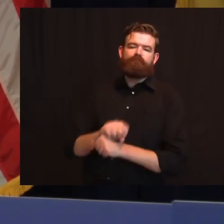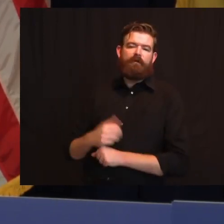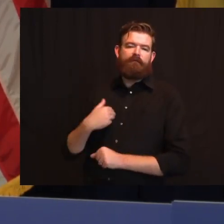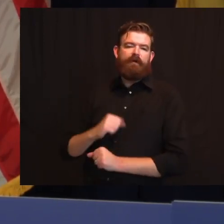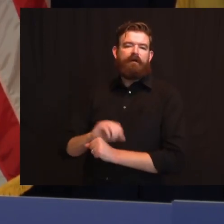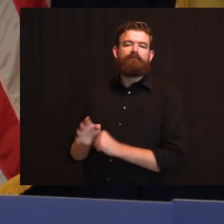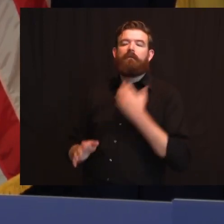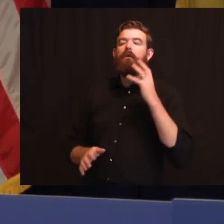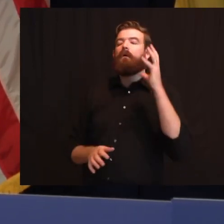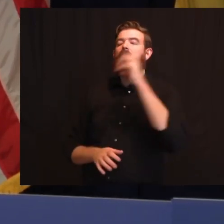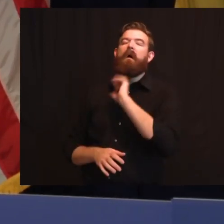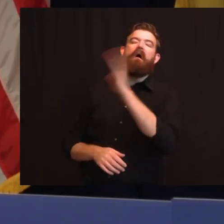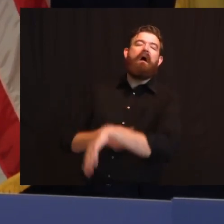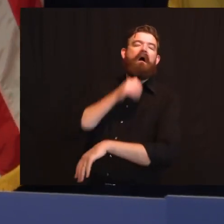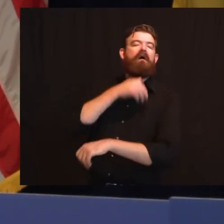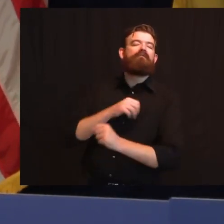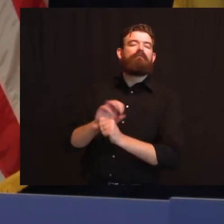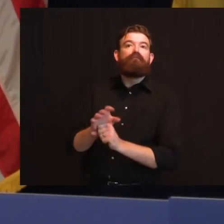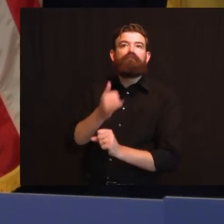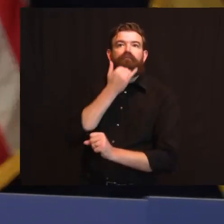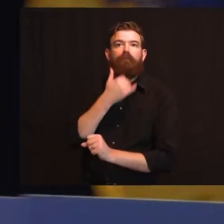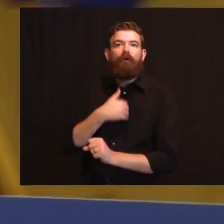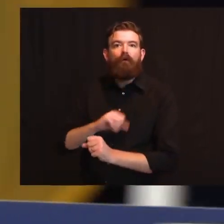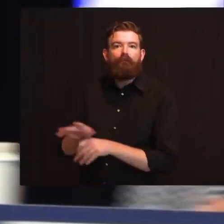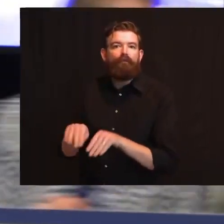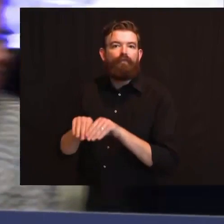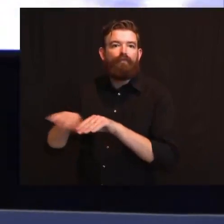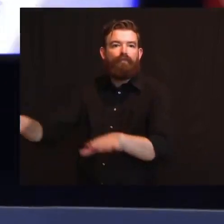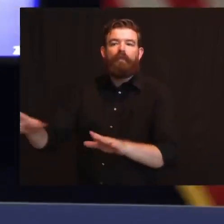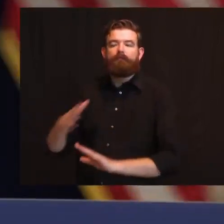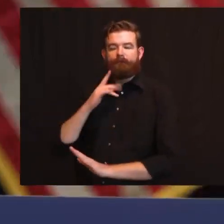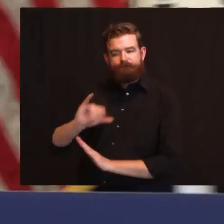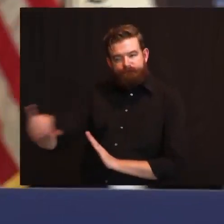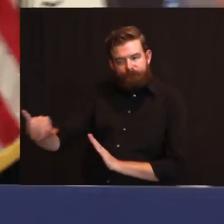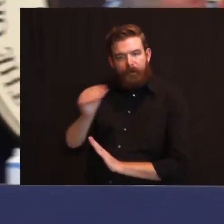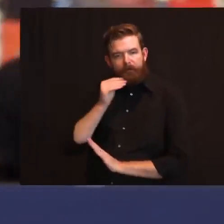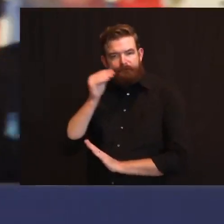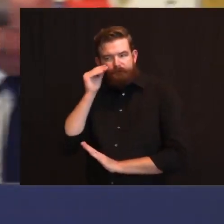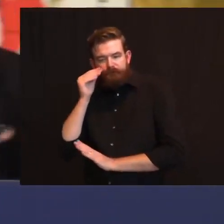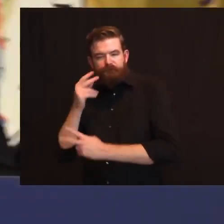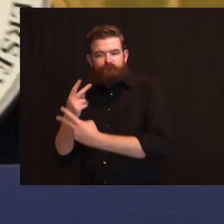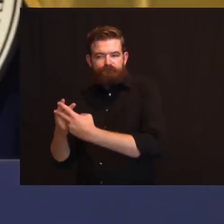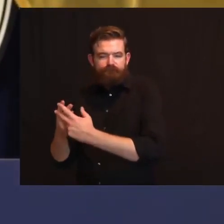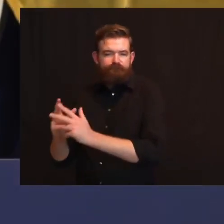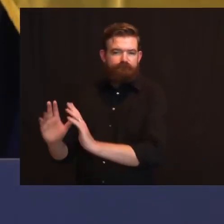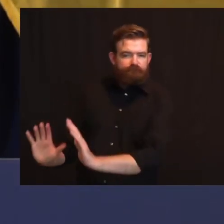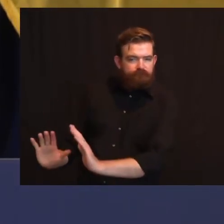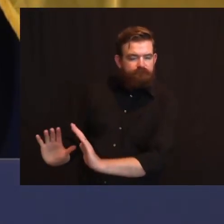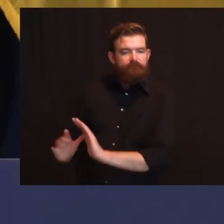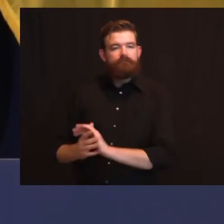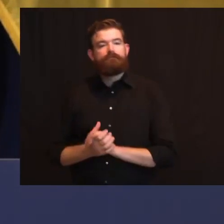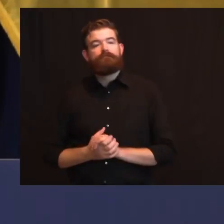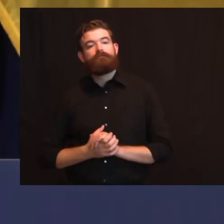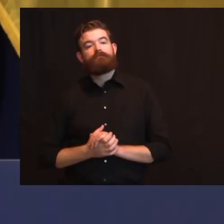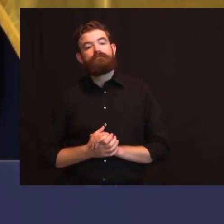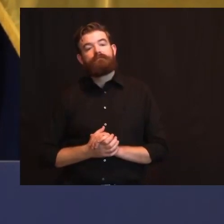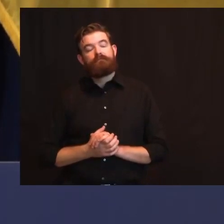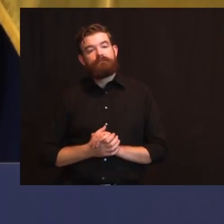we will treat it that way. I'll do the first question, Brent, and then Sue, if you could answer the motor